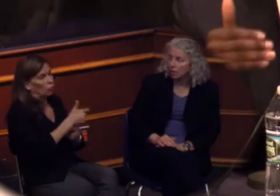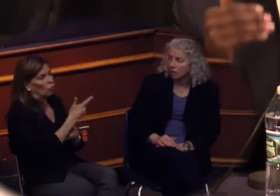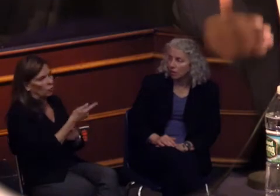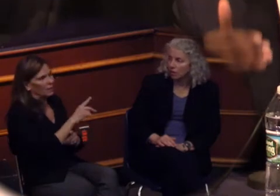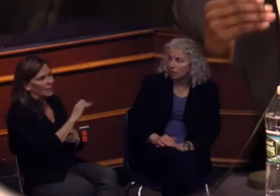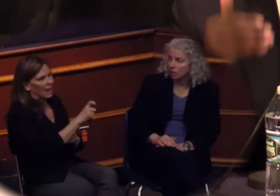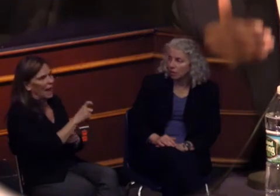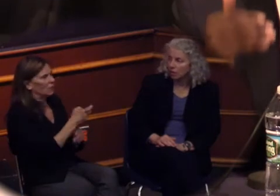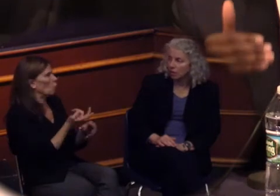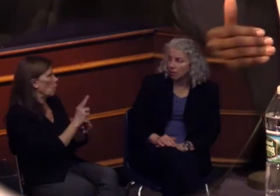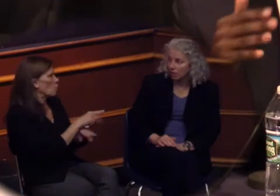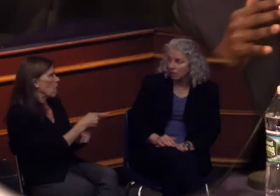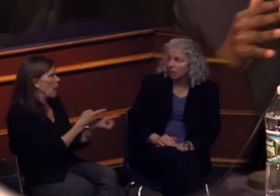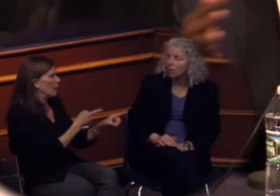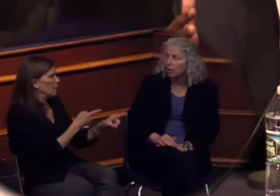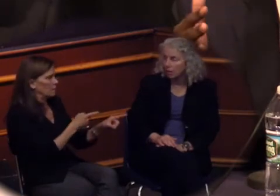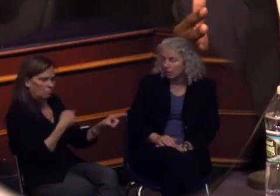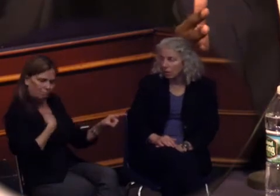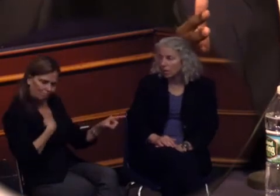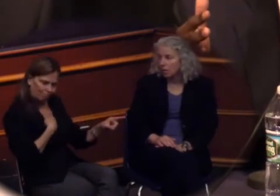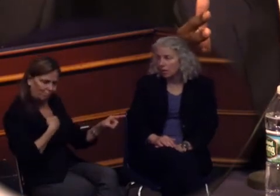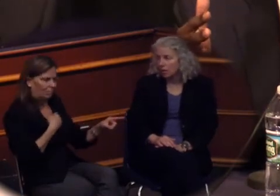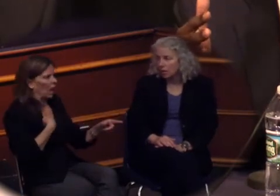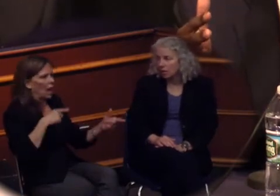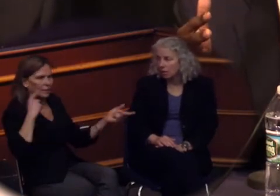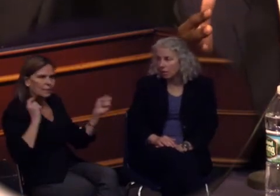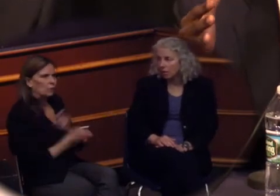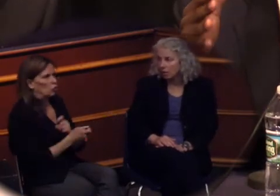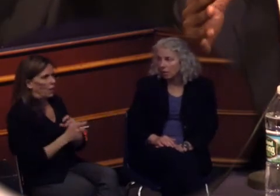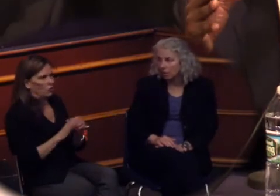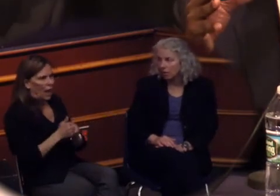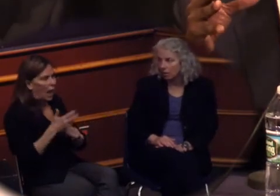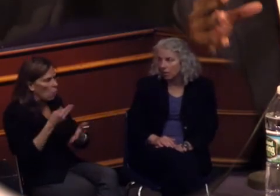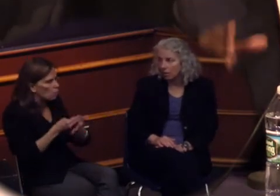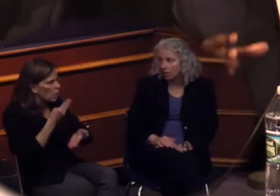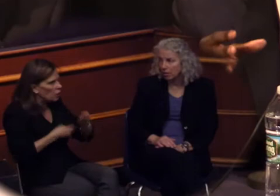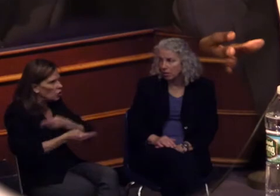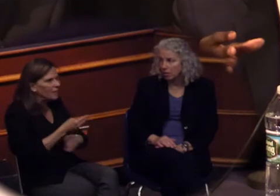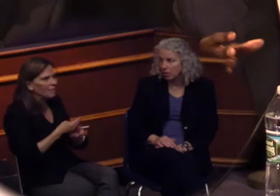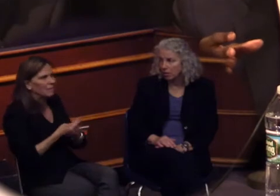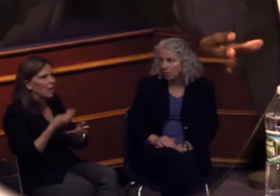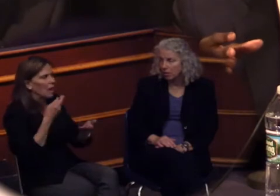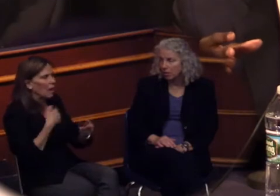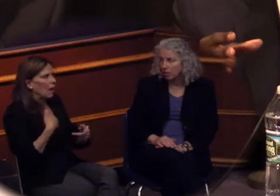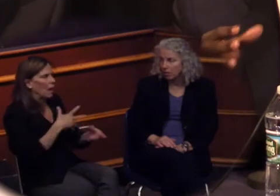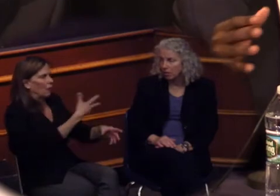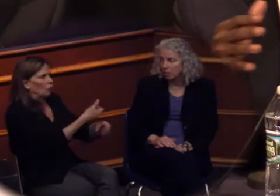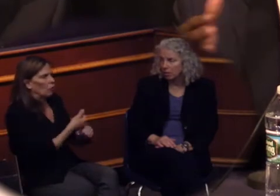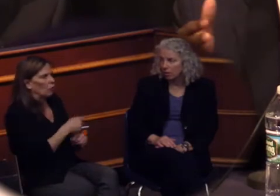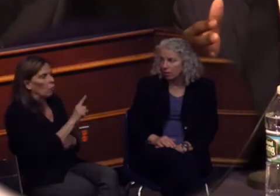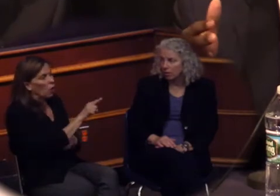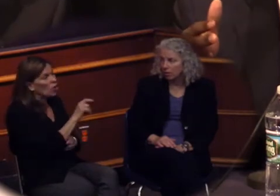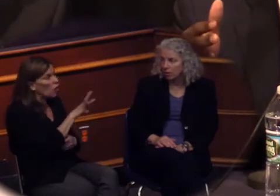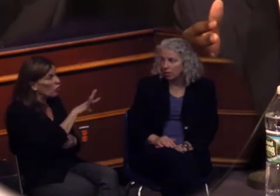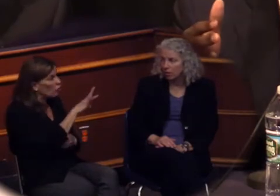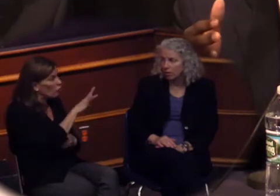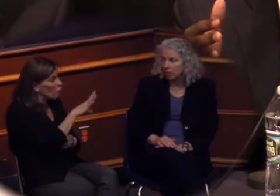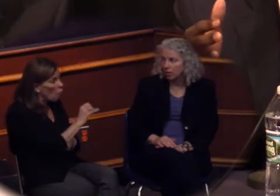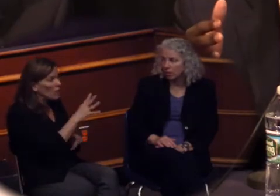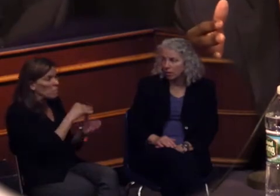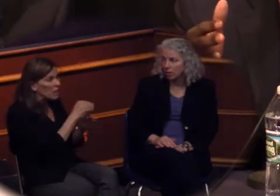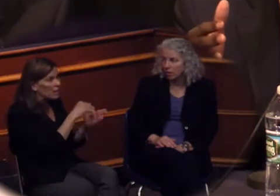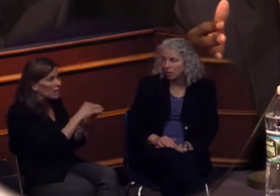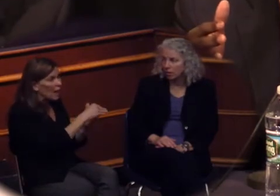The buck stopped at my desk. We changed the way we did budgeting in Newton. I inherited a $40 million structural deficit, no rainy day fund,